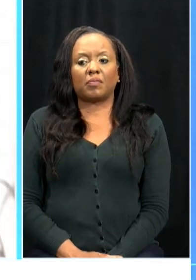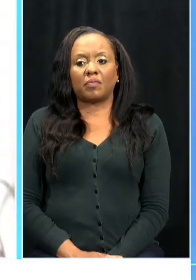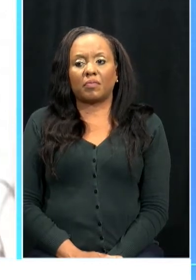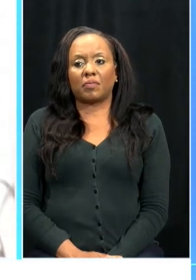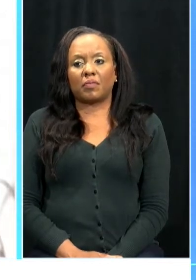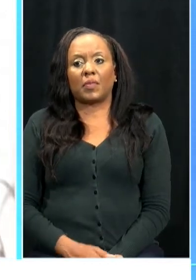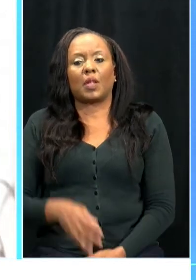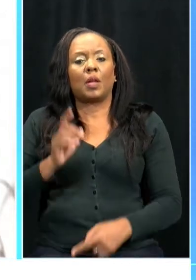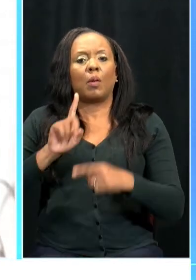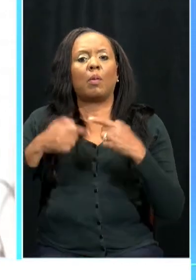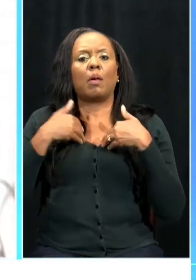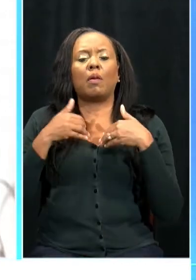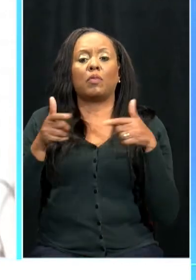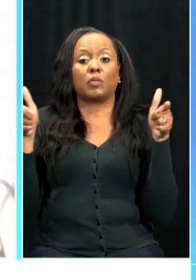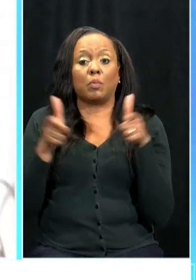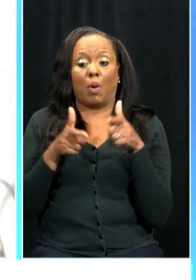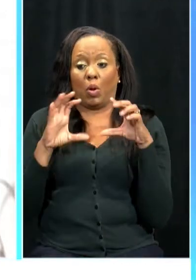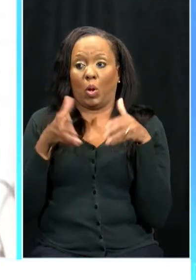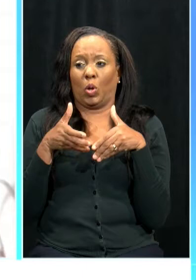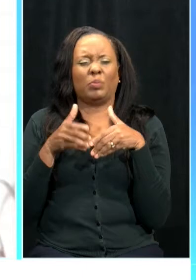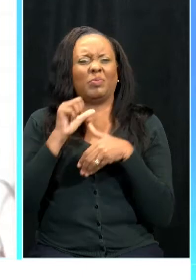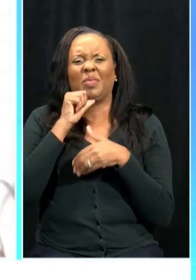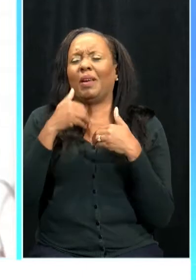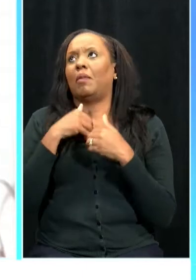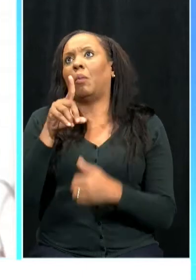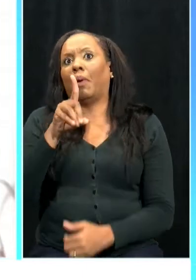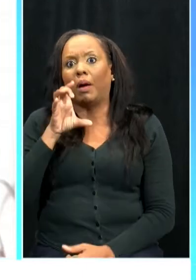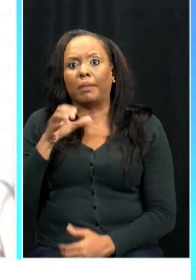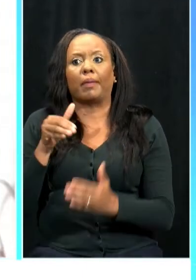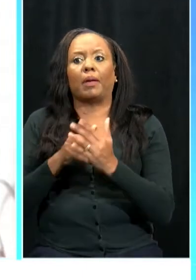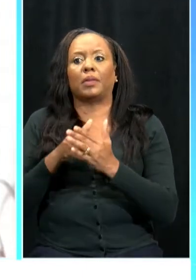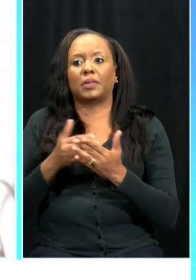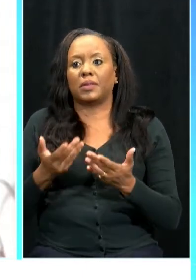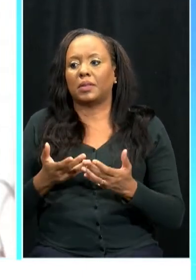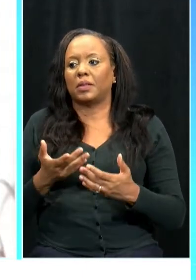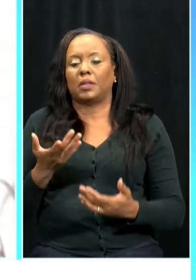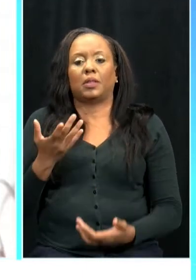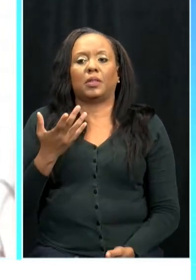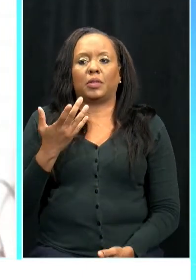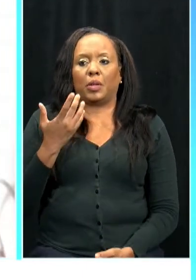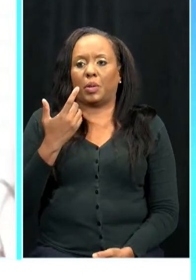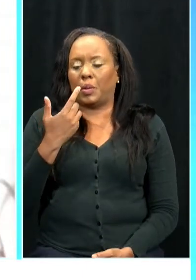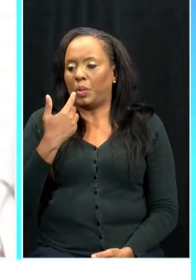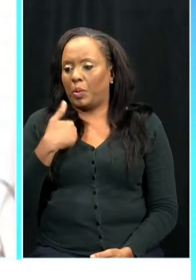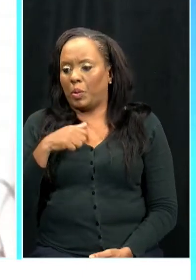100,000 supporters. So instead of splitting that vote